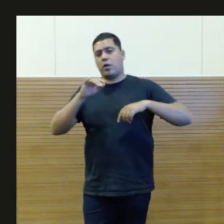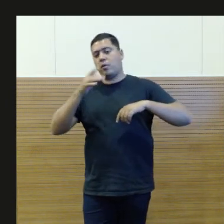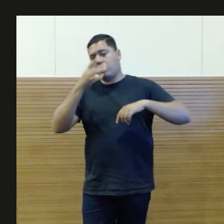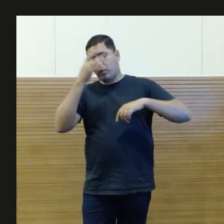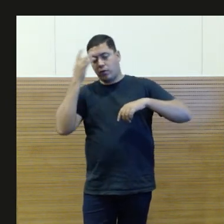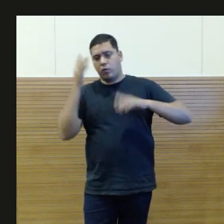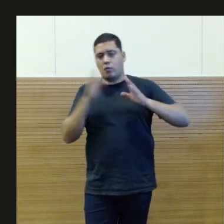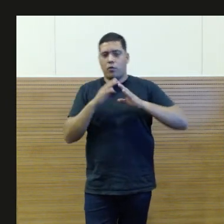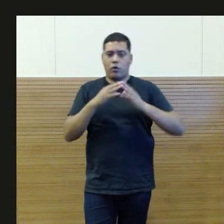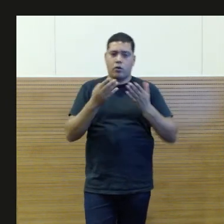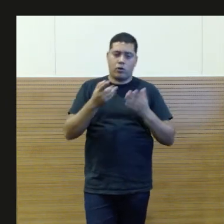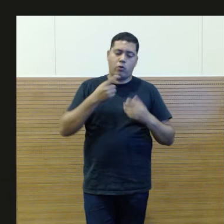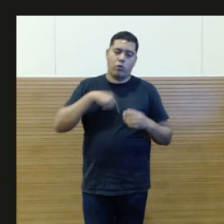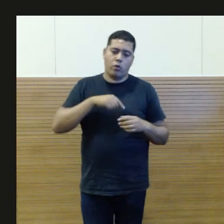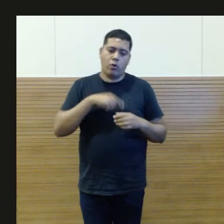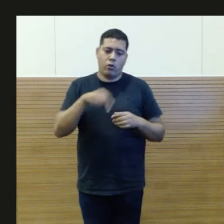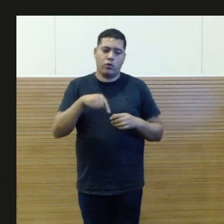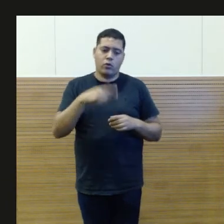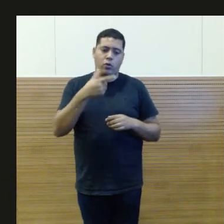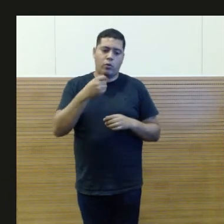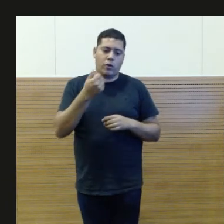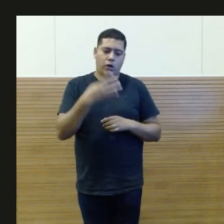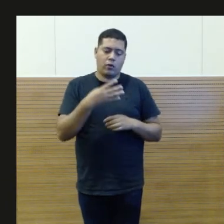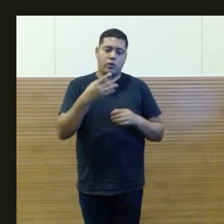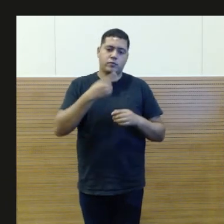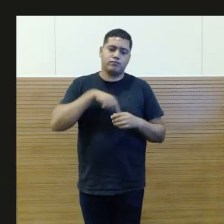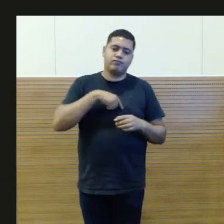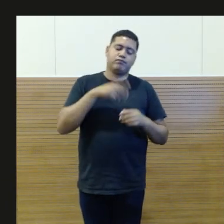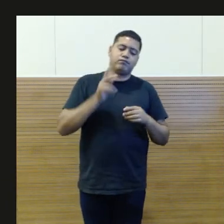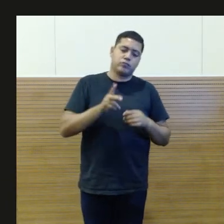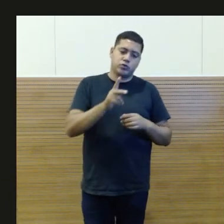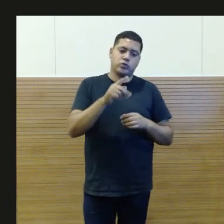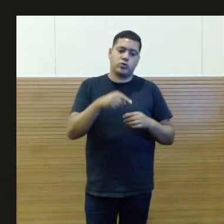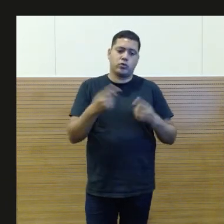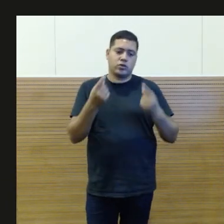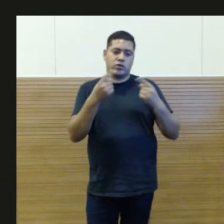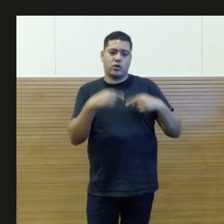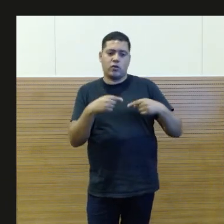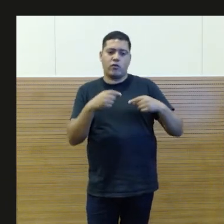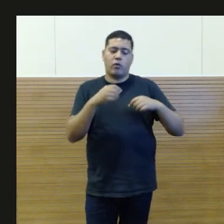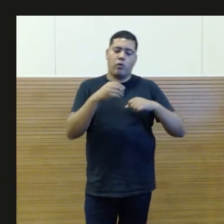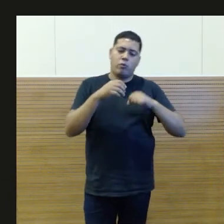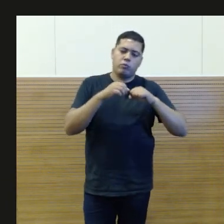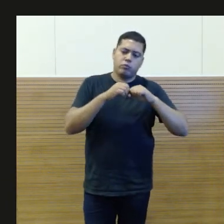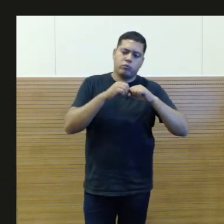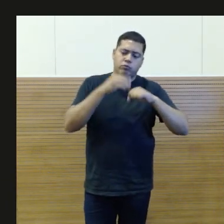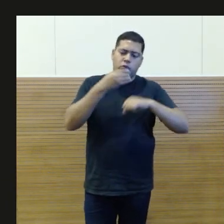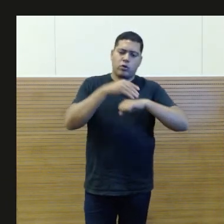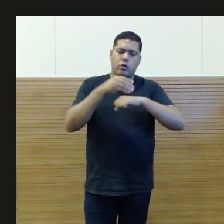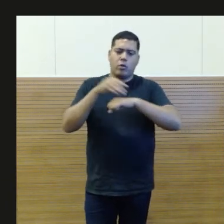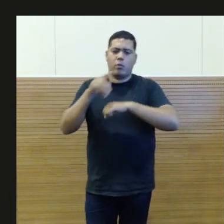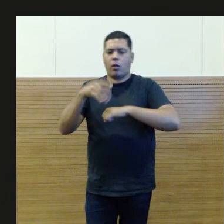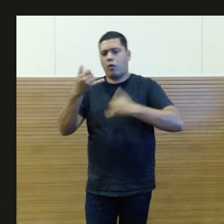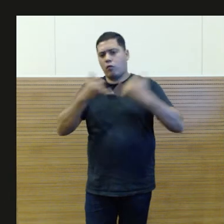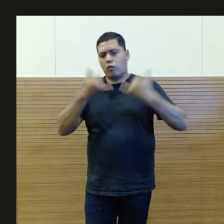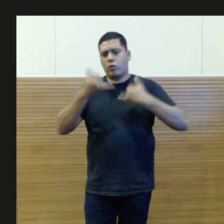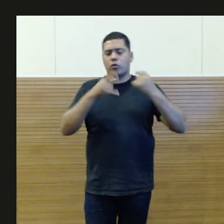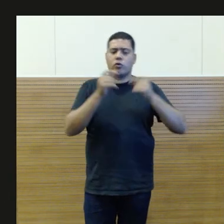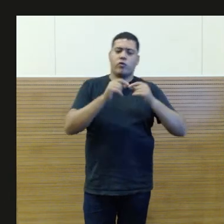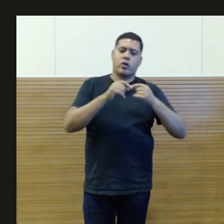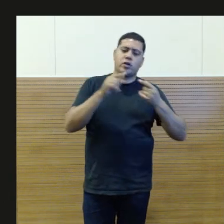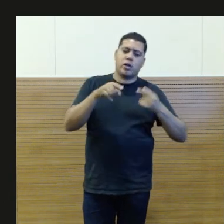system to identify positive markers in this dialect. This is a flow chart with the main